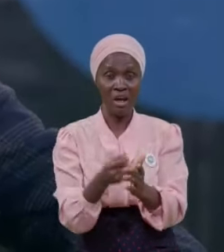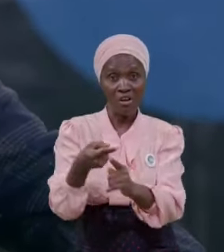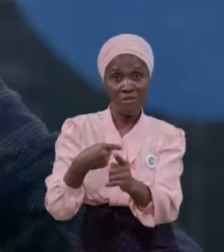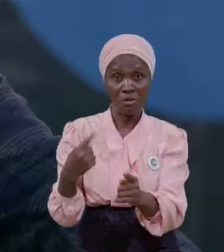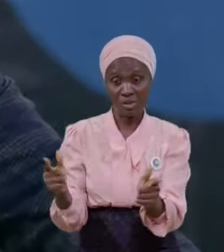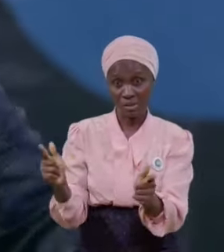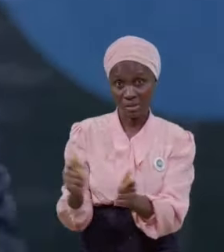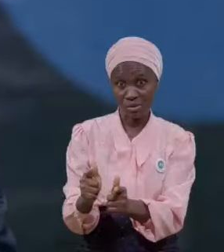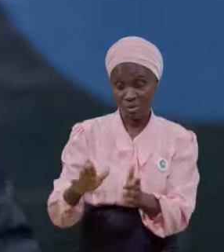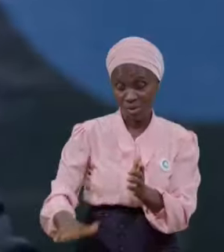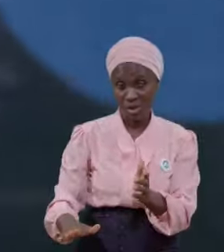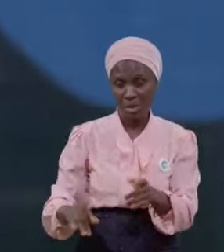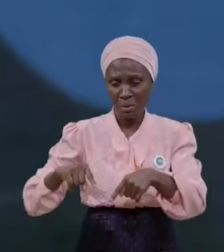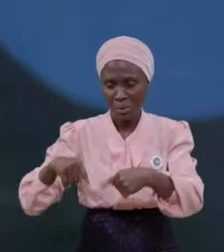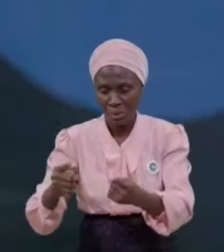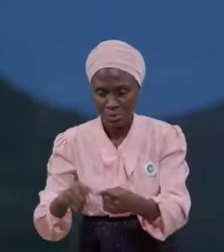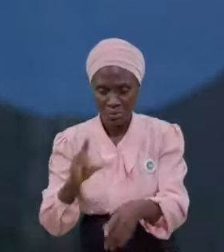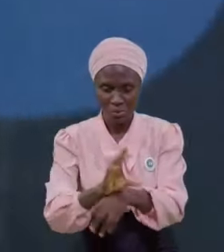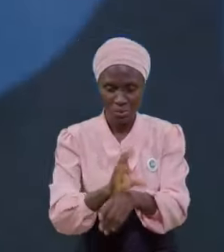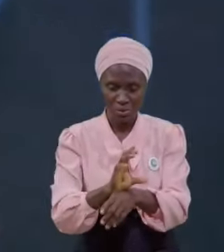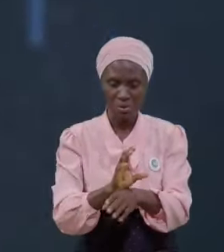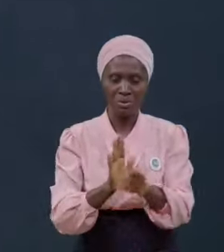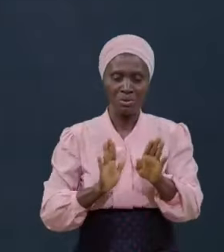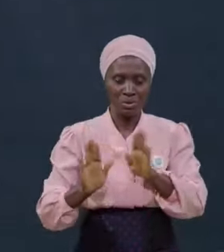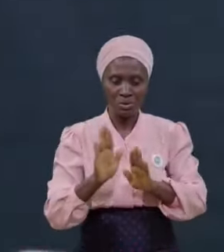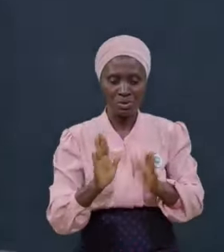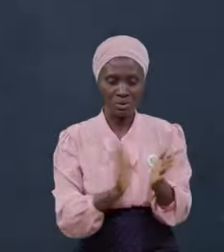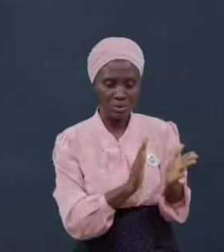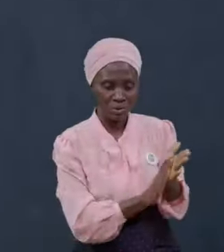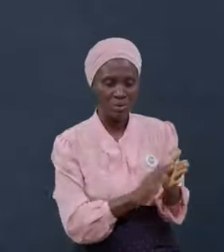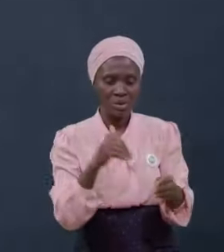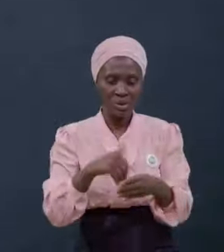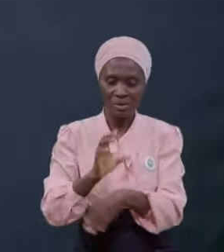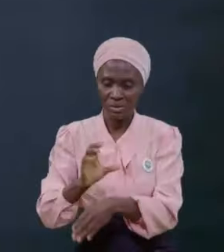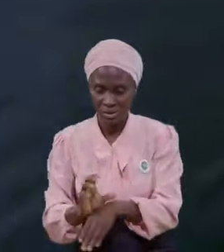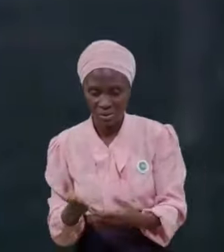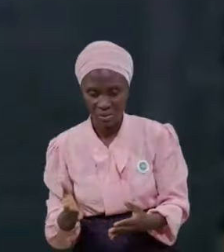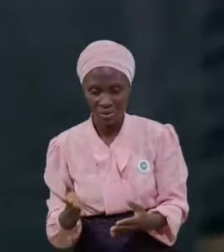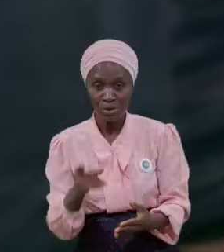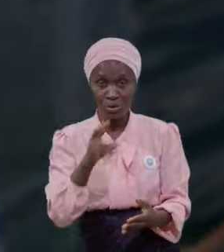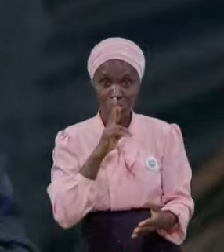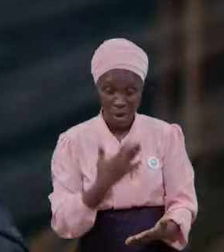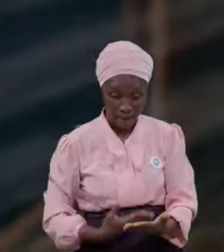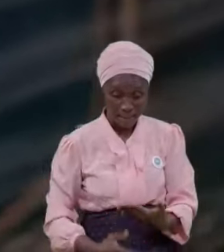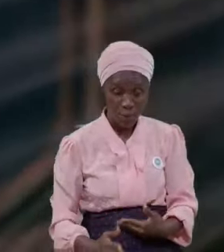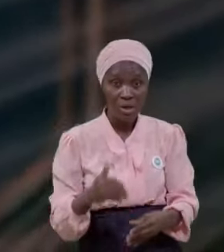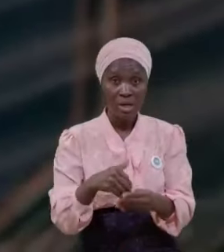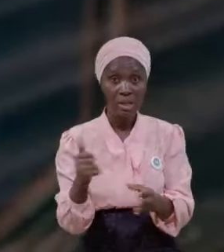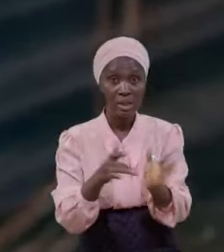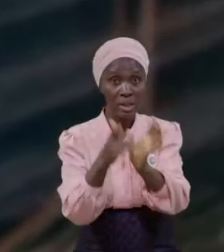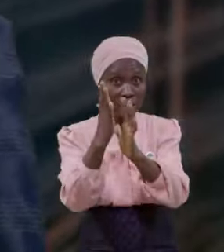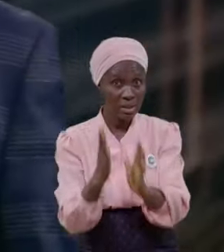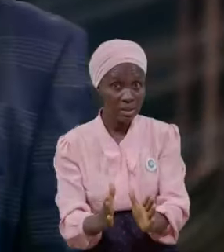little child, in fact, you are born in a Christian home, so to say, ever